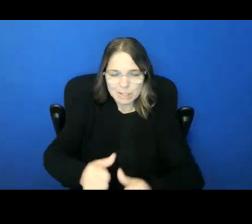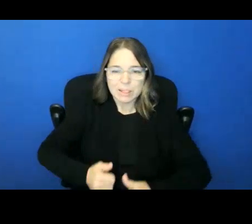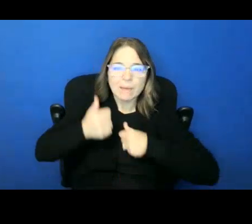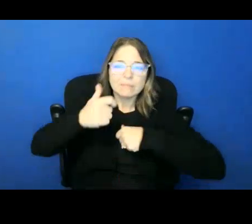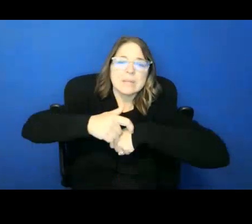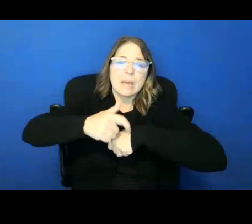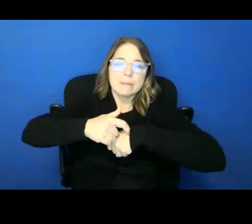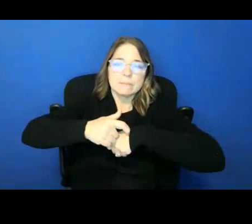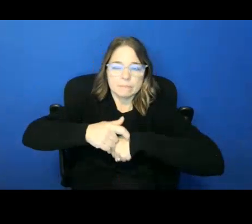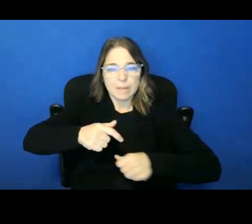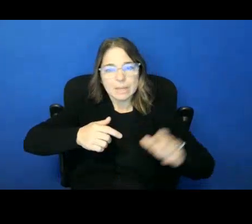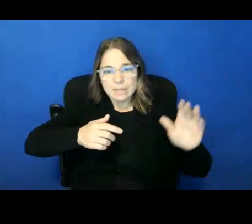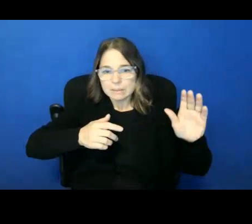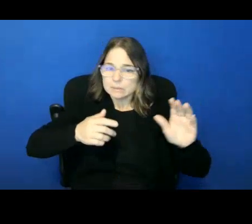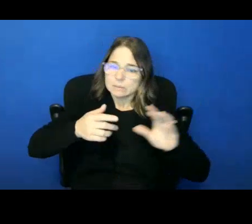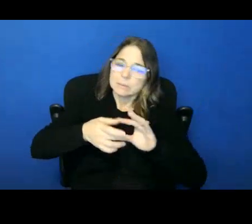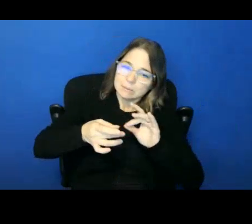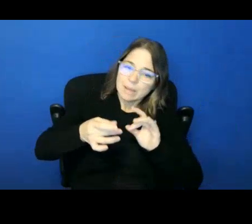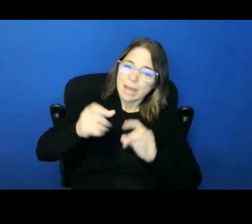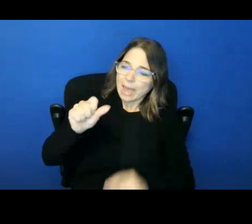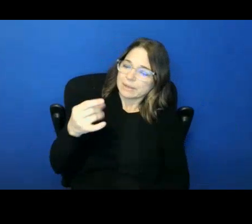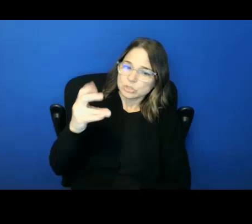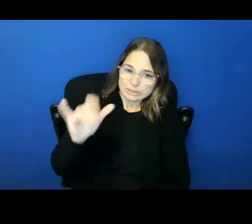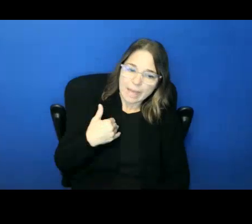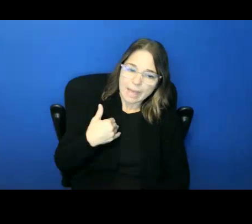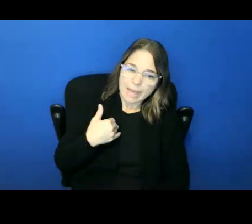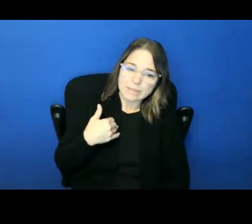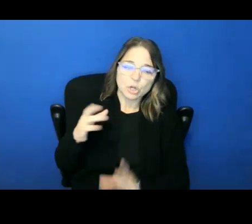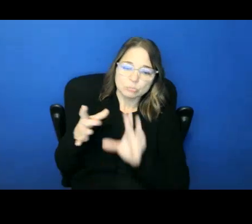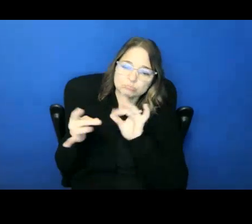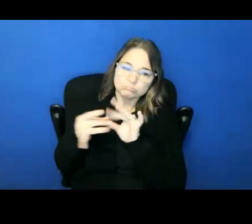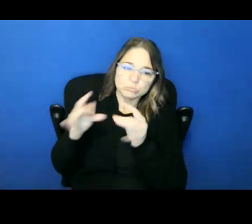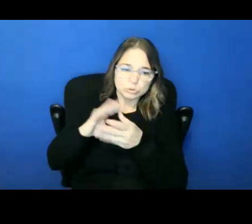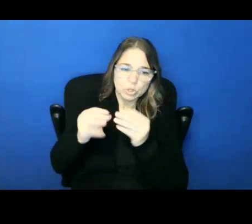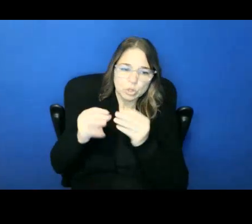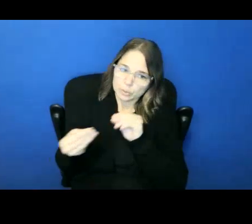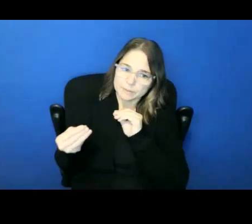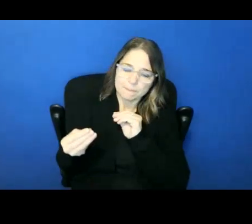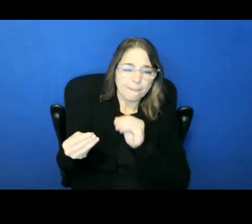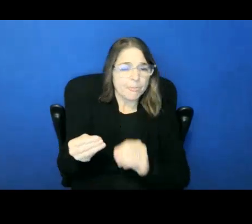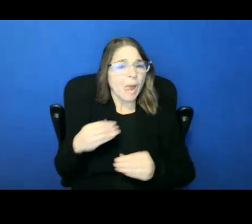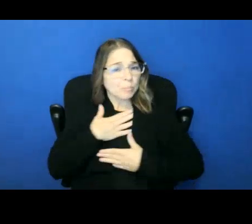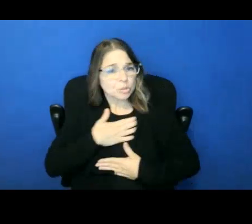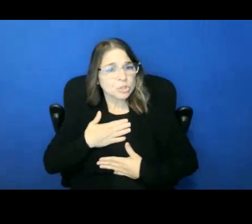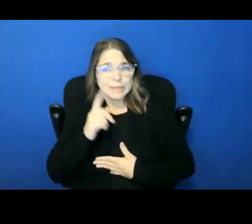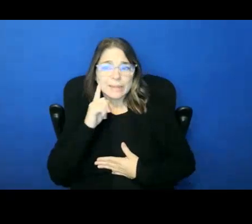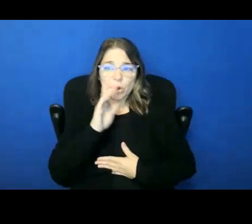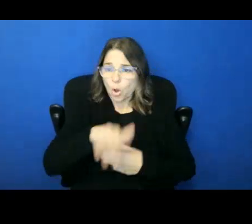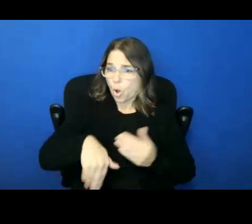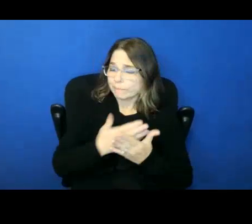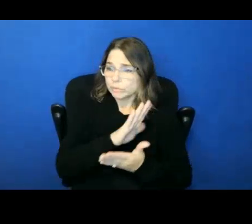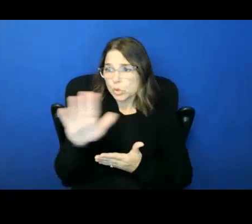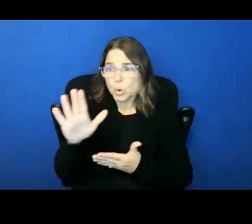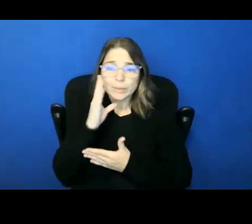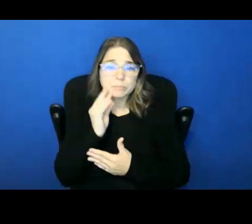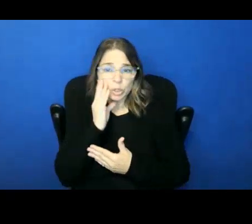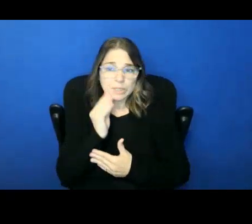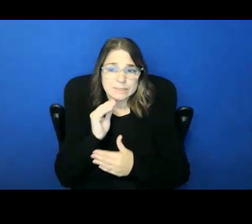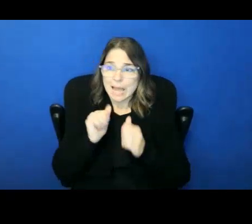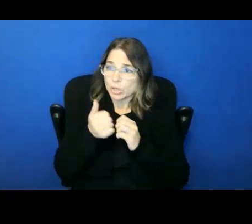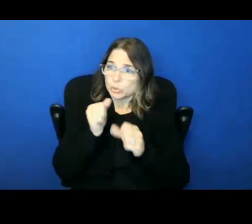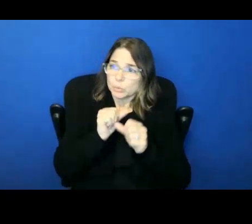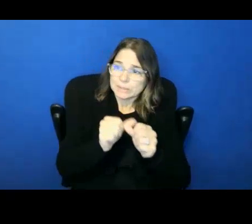experience. So you have the testimony. Ashley now has the testimony. And I appreciate hearing all of your experiences of the ways in which